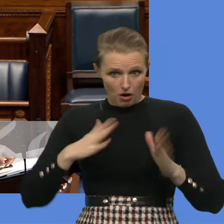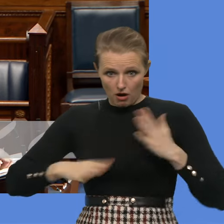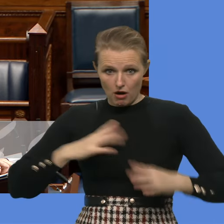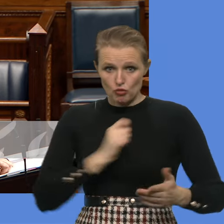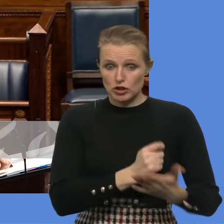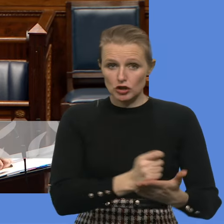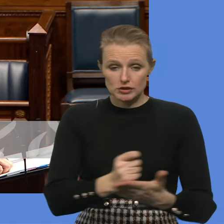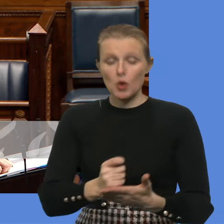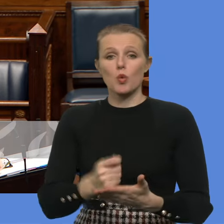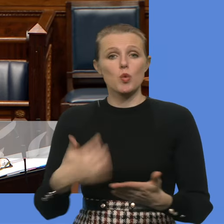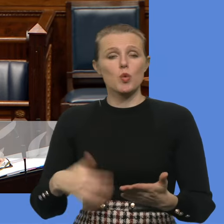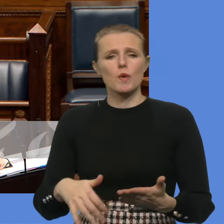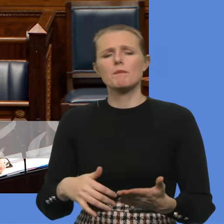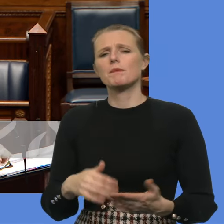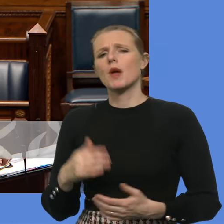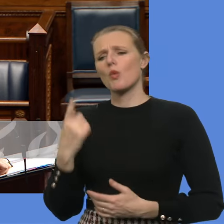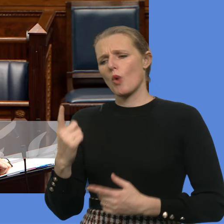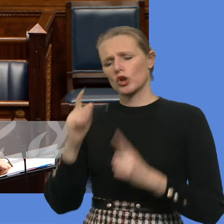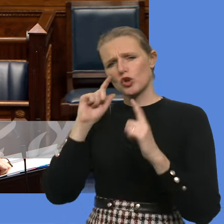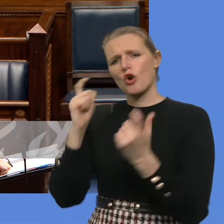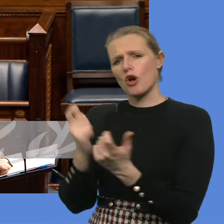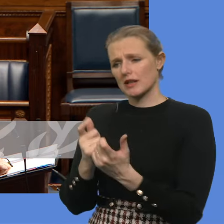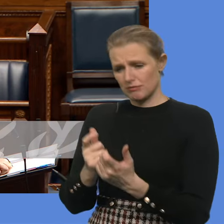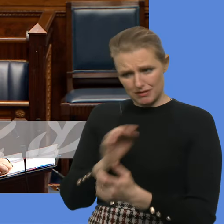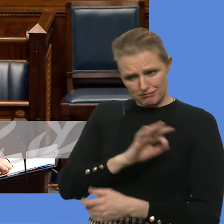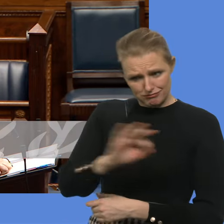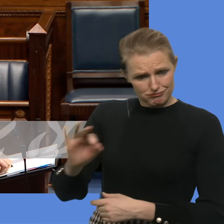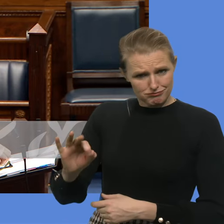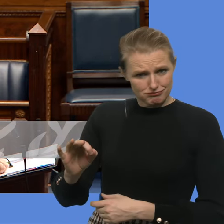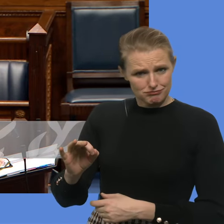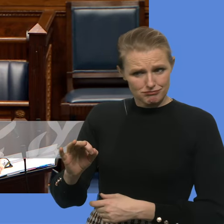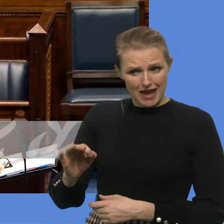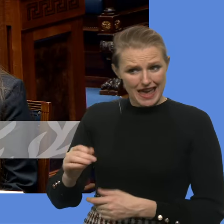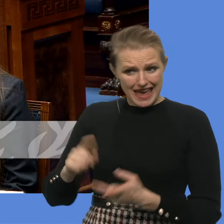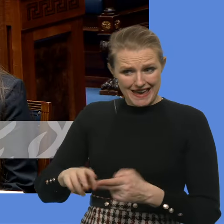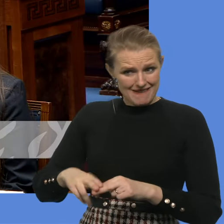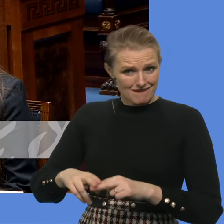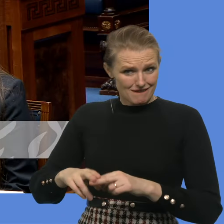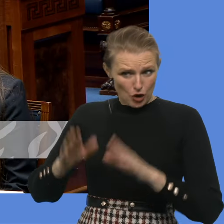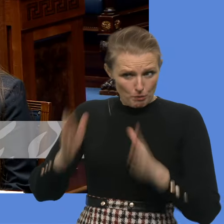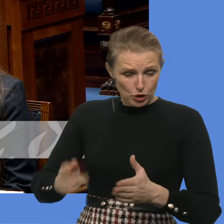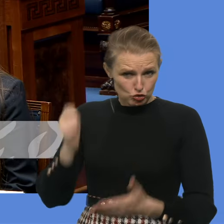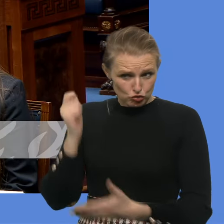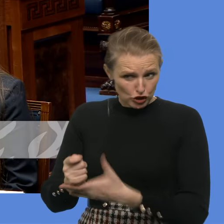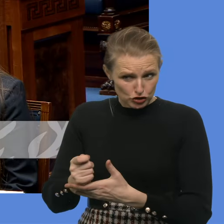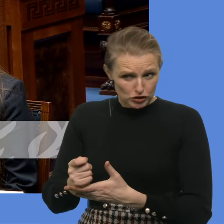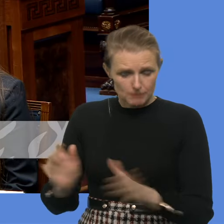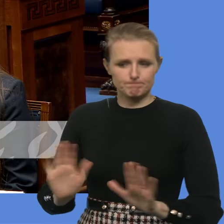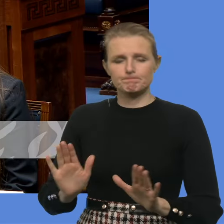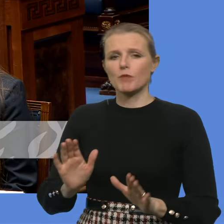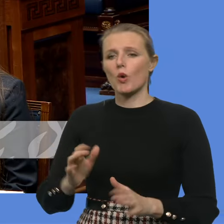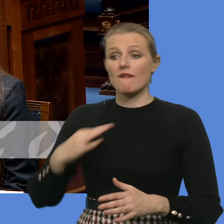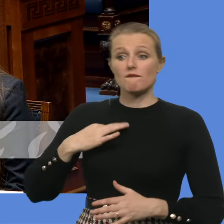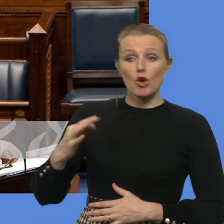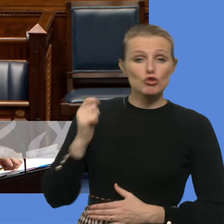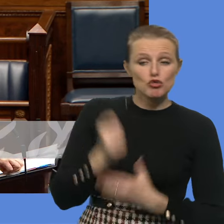ensured that one college had also considered the option of compulsory redundancies, that was taken off the table, and it was only voluntary redundancies that had a